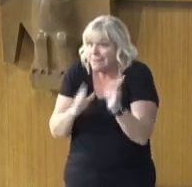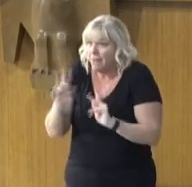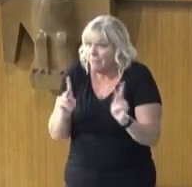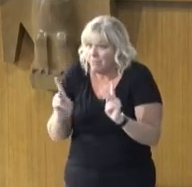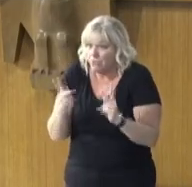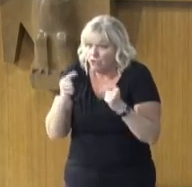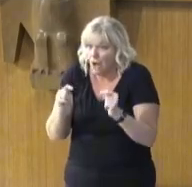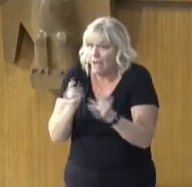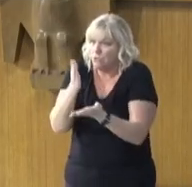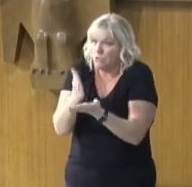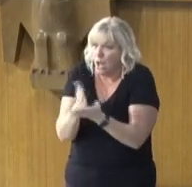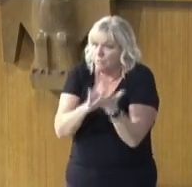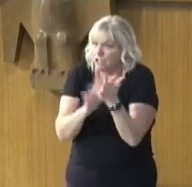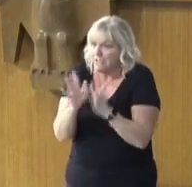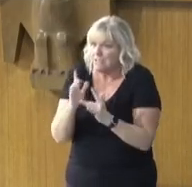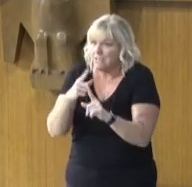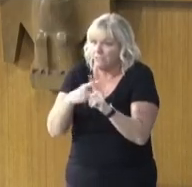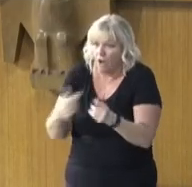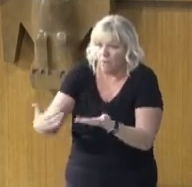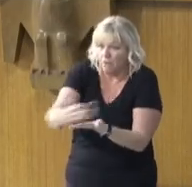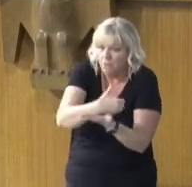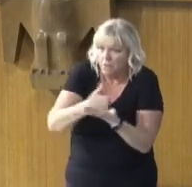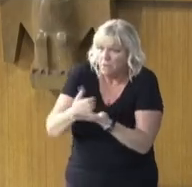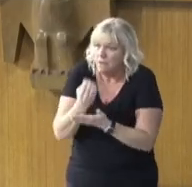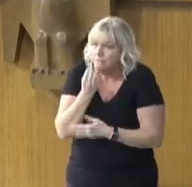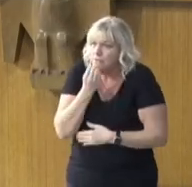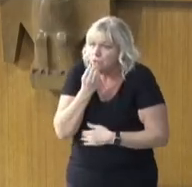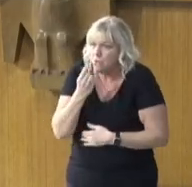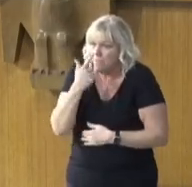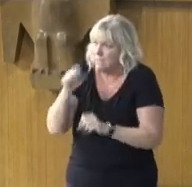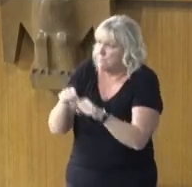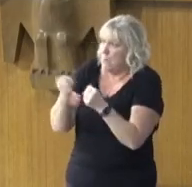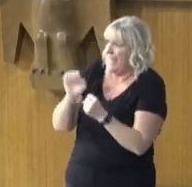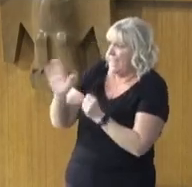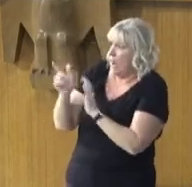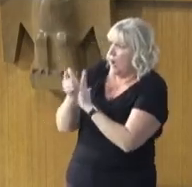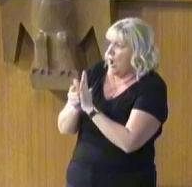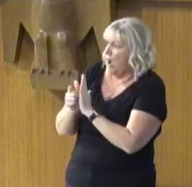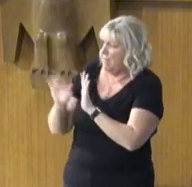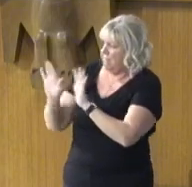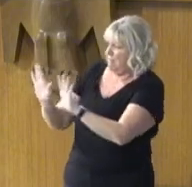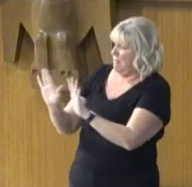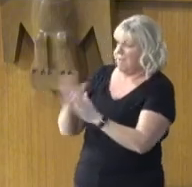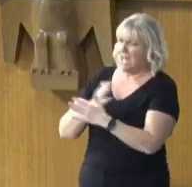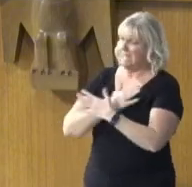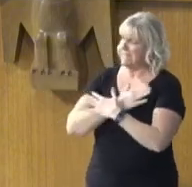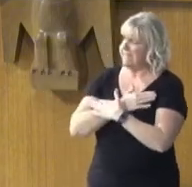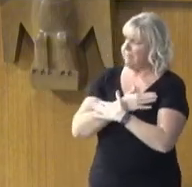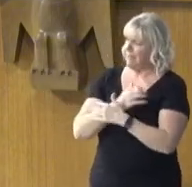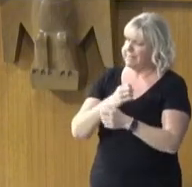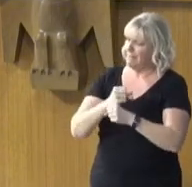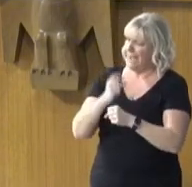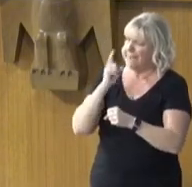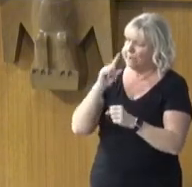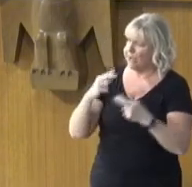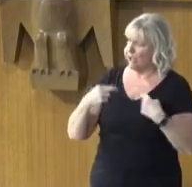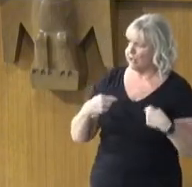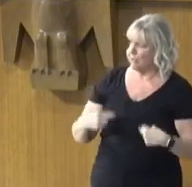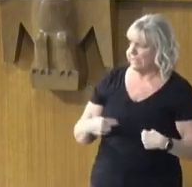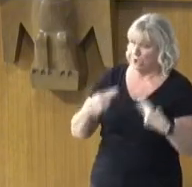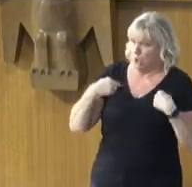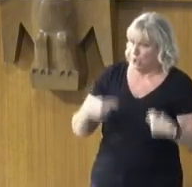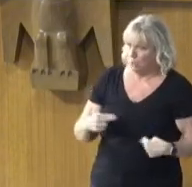because that was breaking their law. And Jesus said, the Sabbath was made for humans, not humans made for the Sabbath.